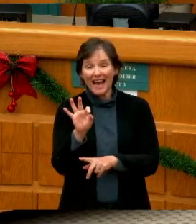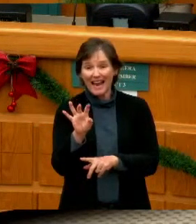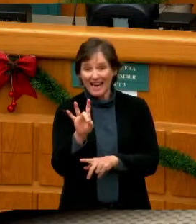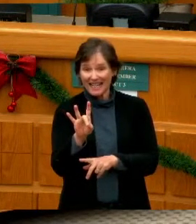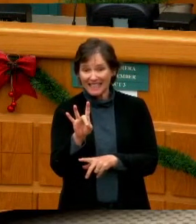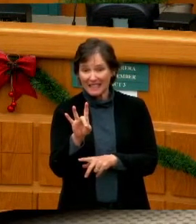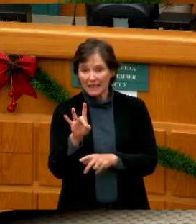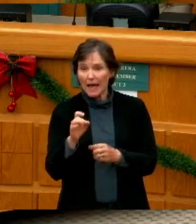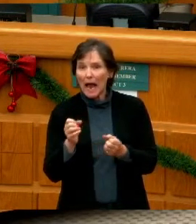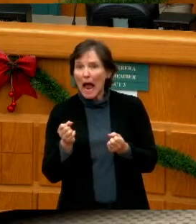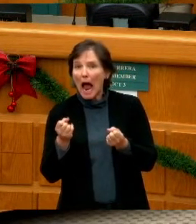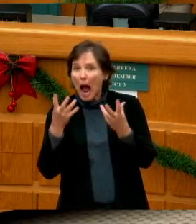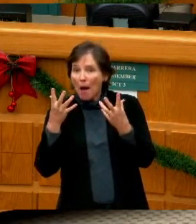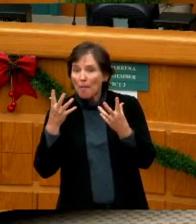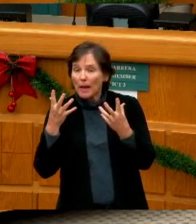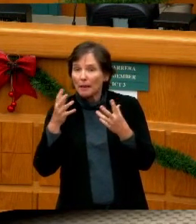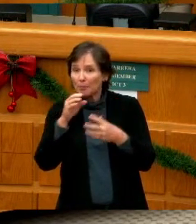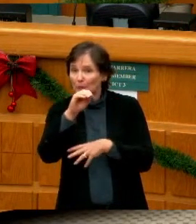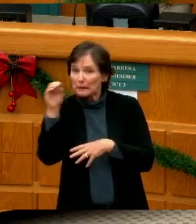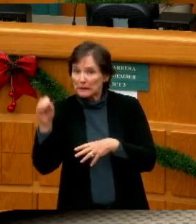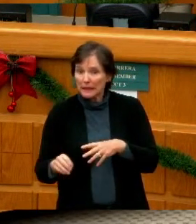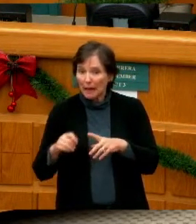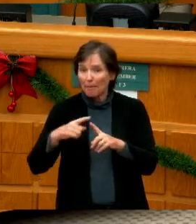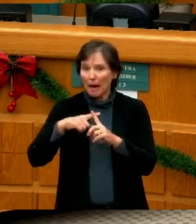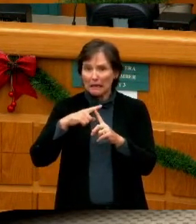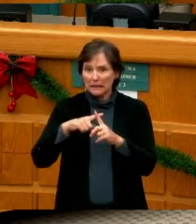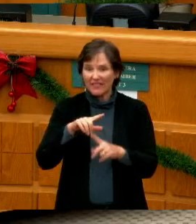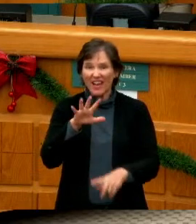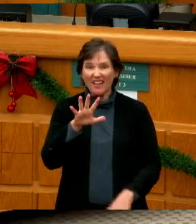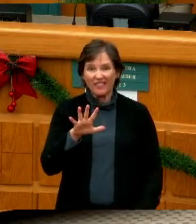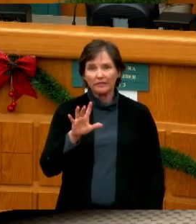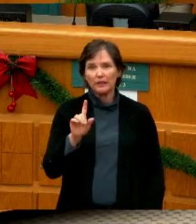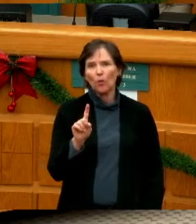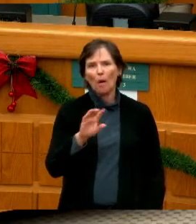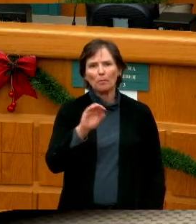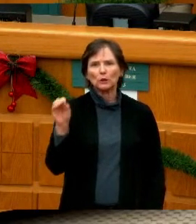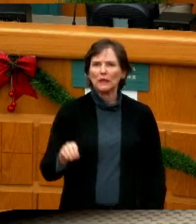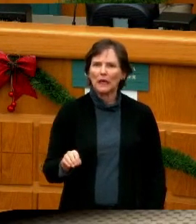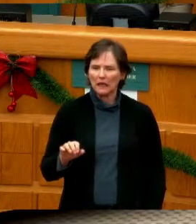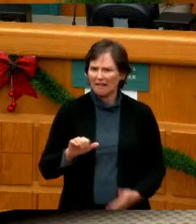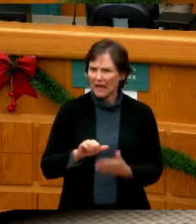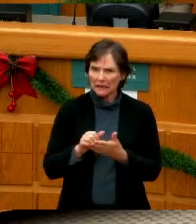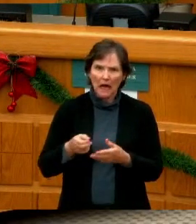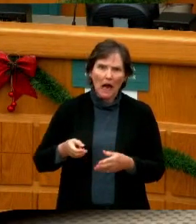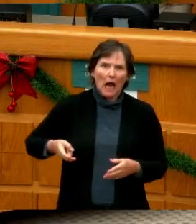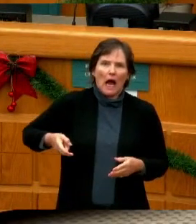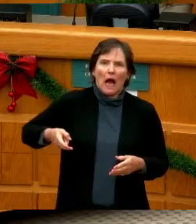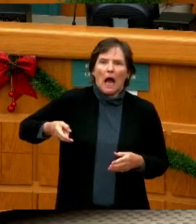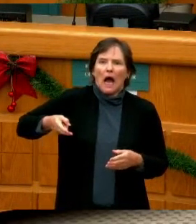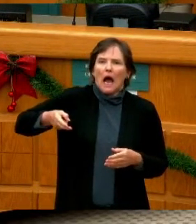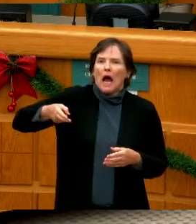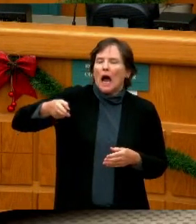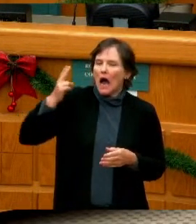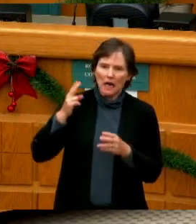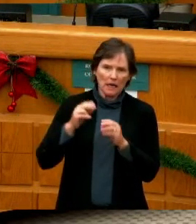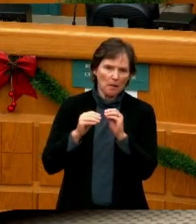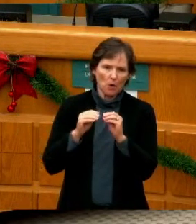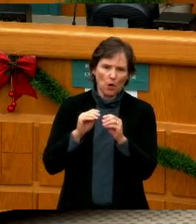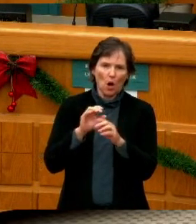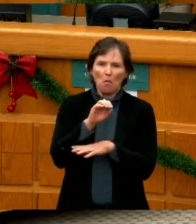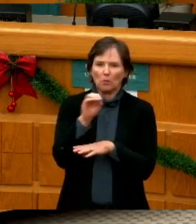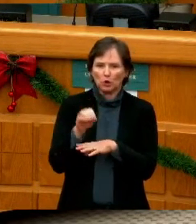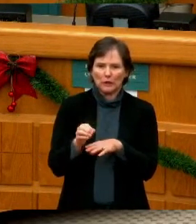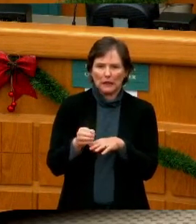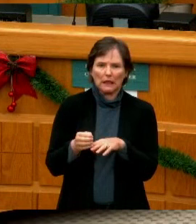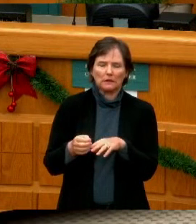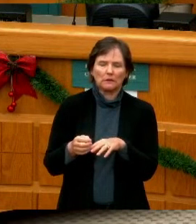for a positivity rate of 51%. This number is actually a very high increase